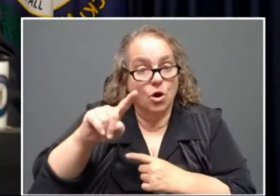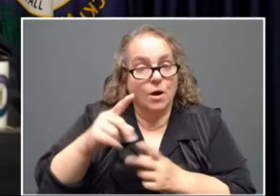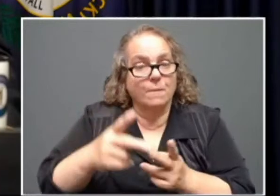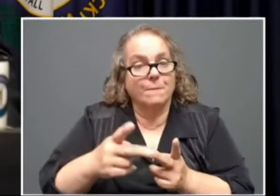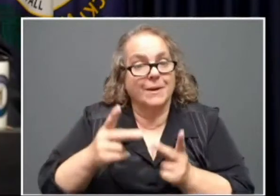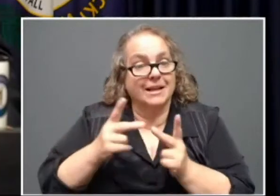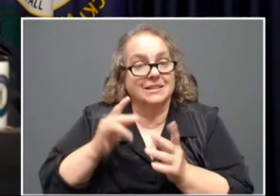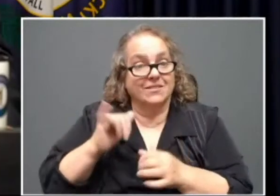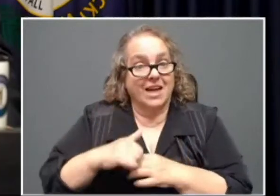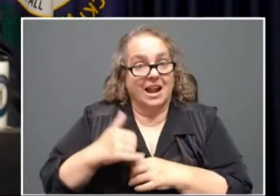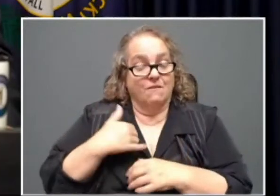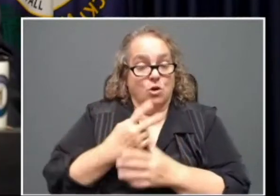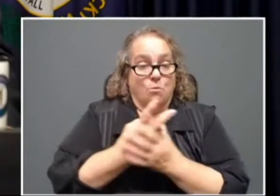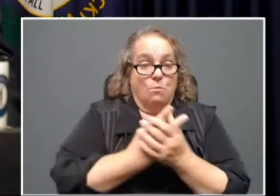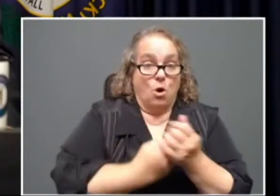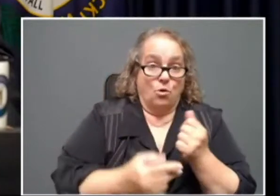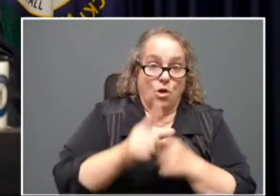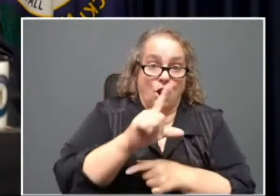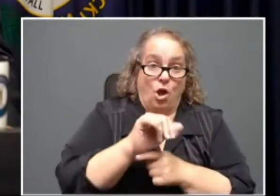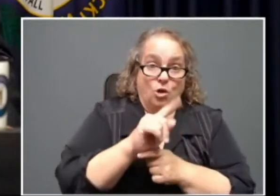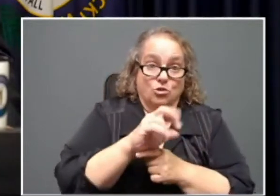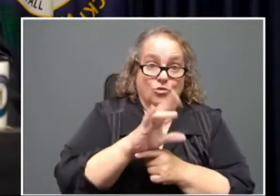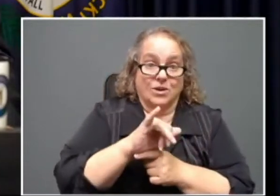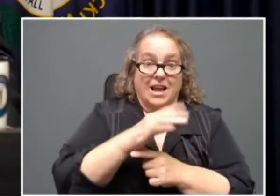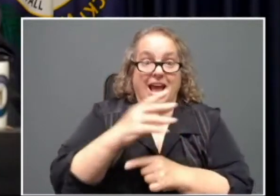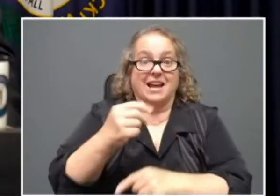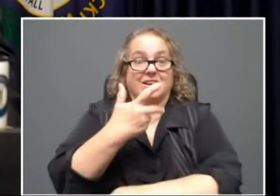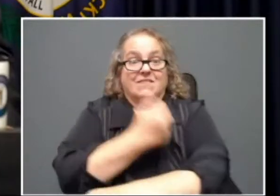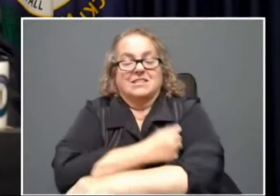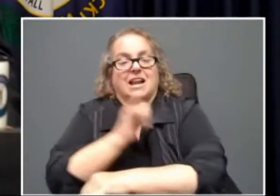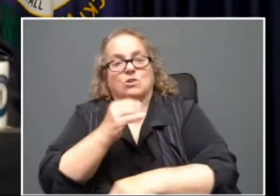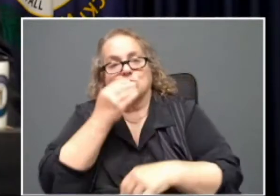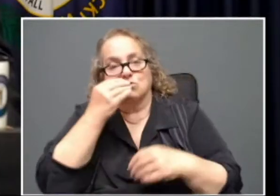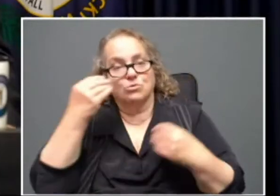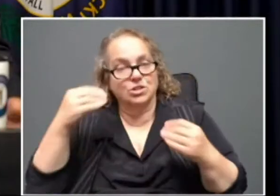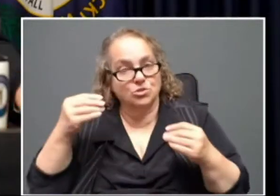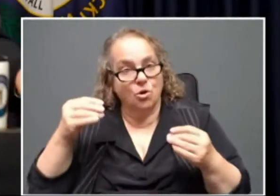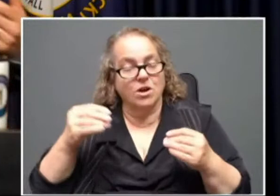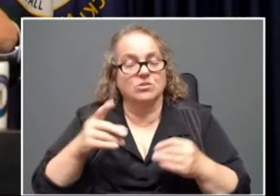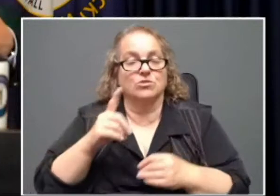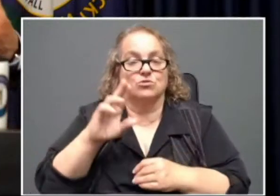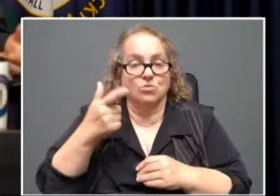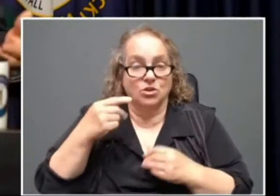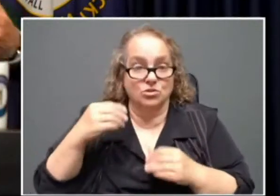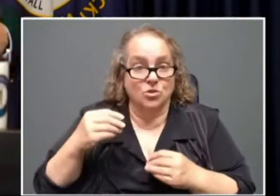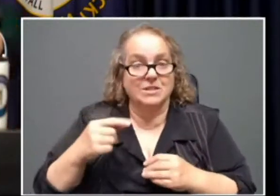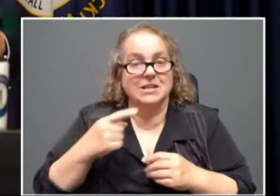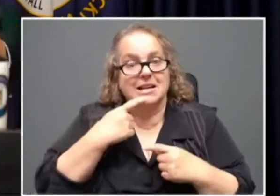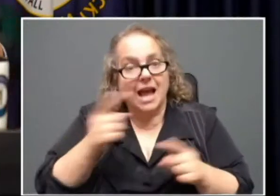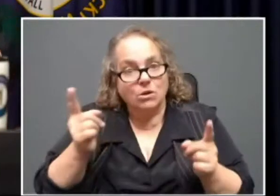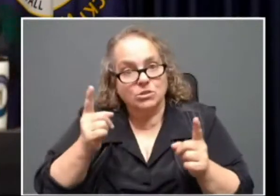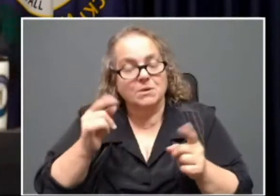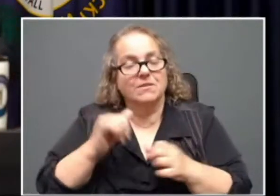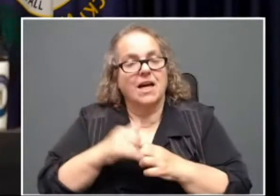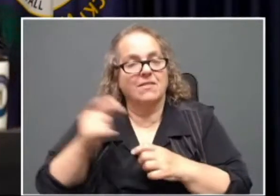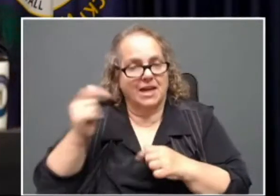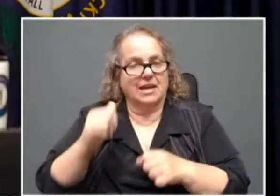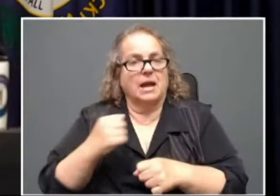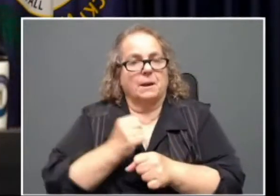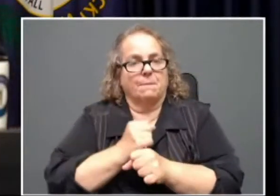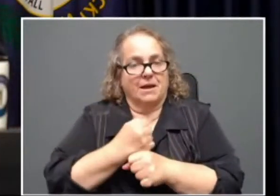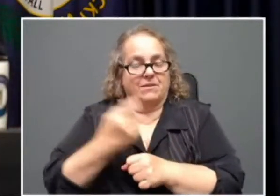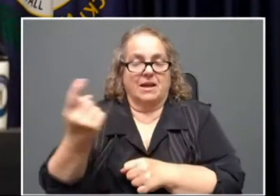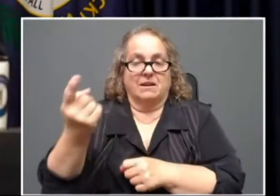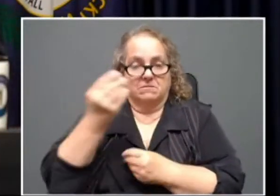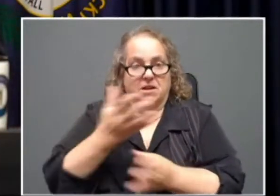have both the lottery and are vaccinating, think grocery stores and drugstores, announcements that they can make that they tell us are